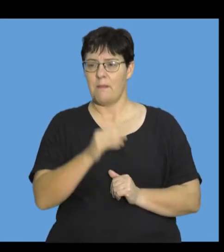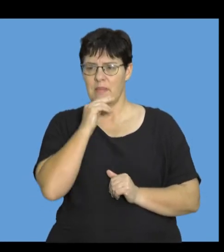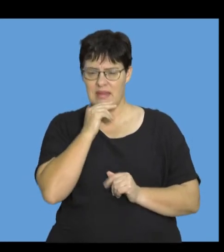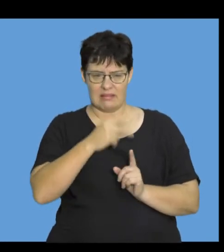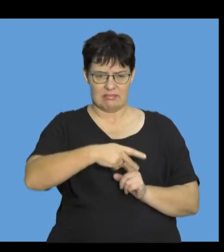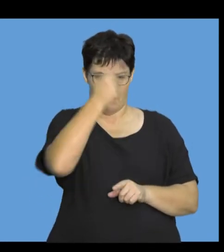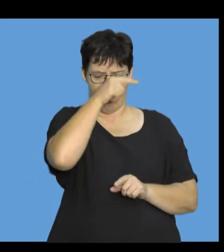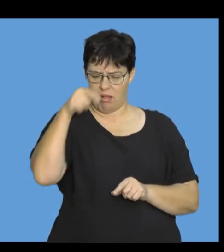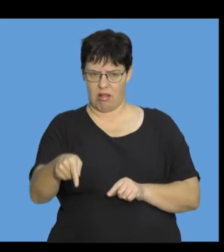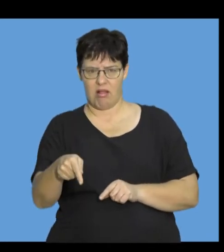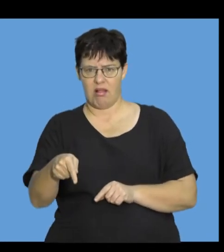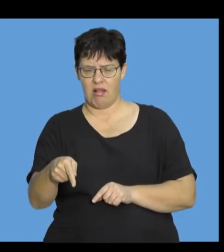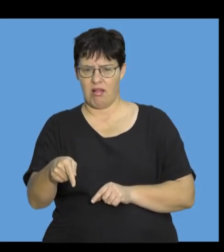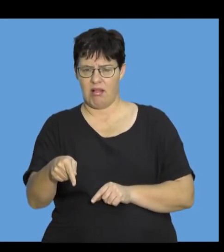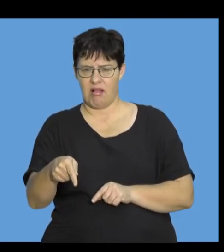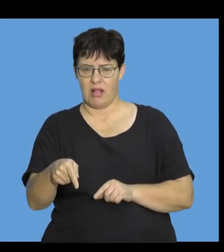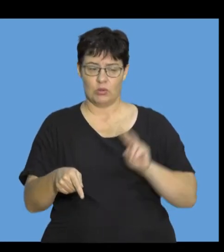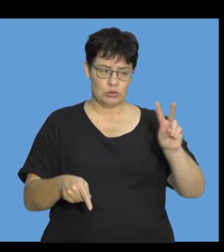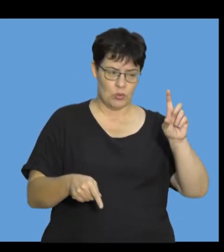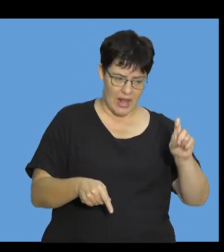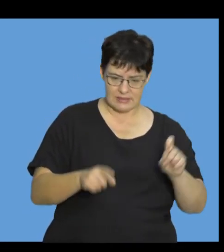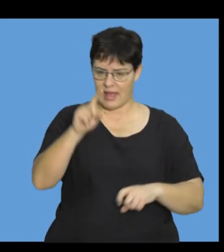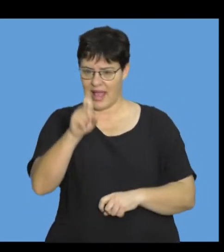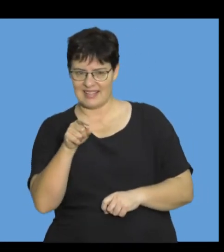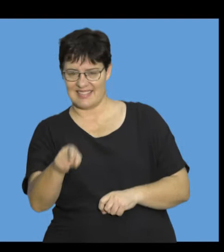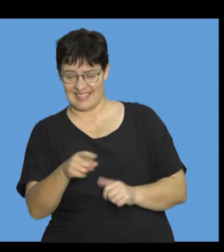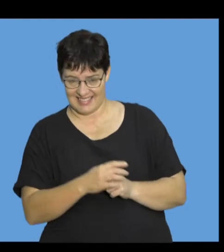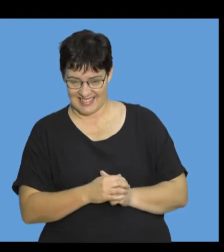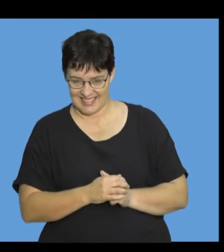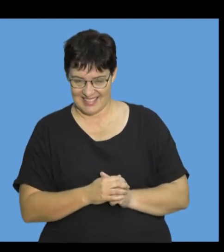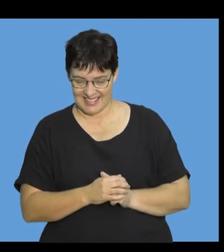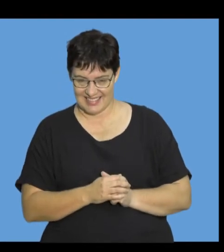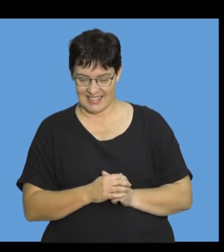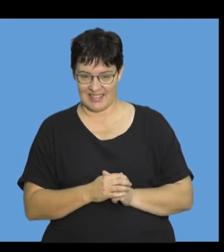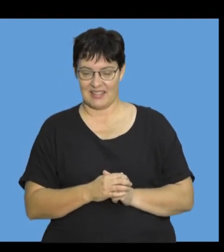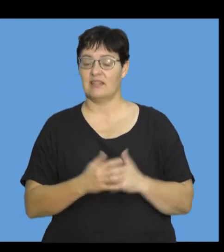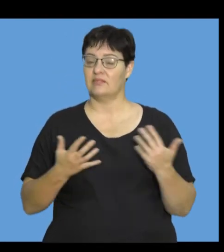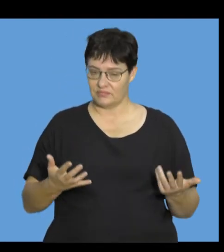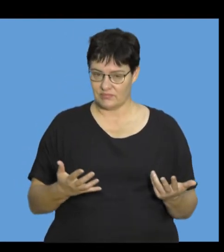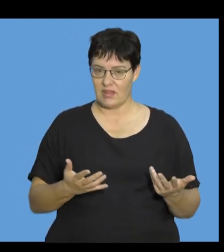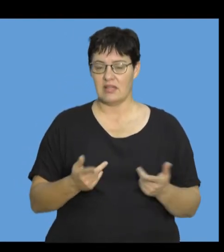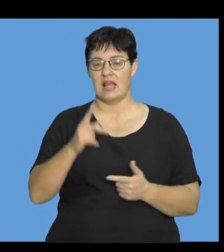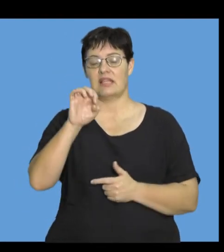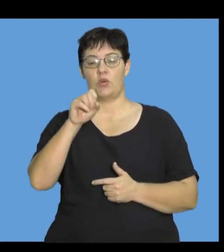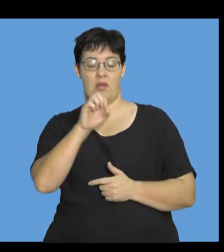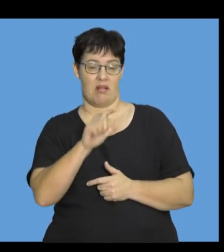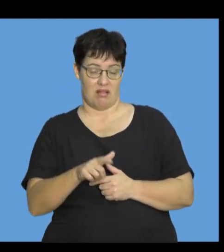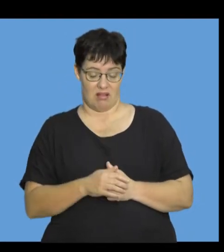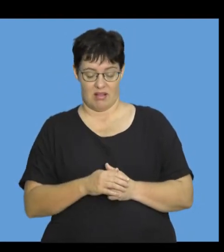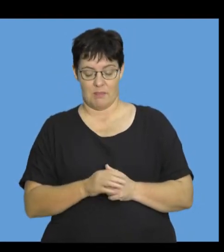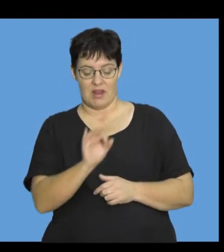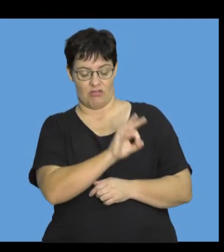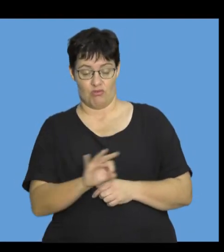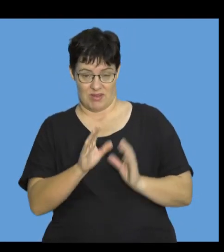2 times that exponent there, right? 2x is twice x, and it's a trinomial. So that's